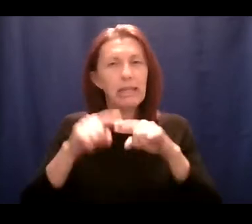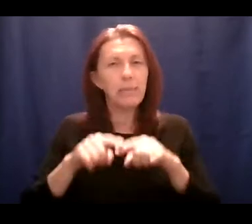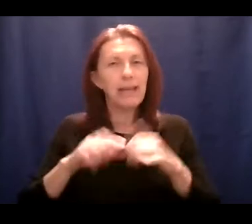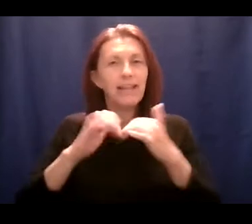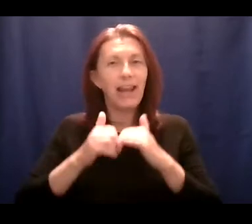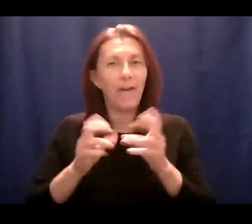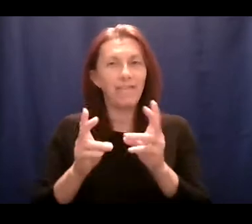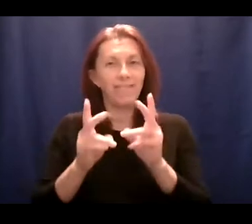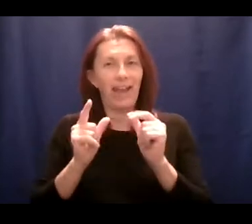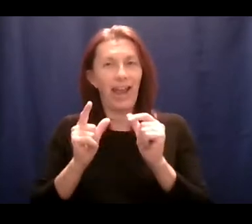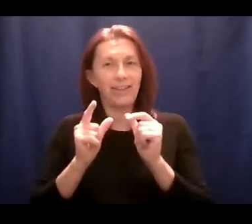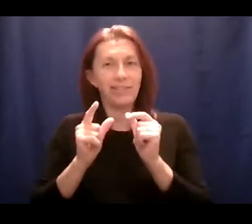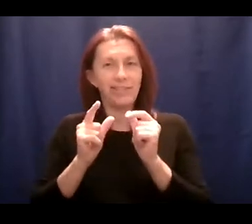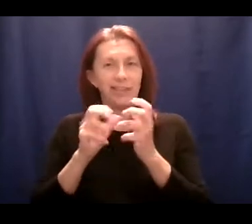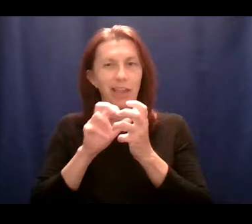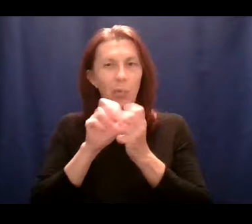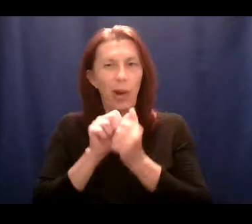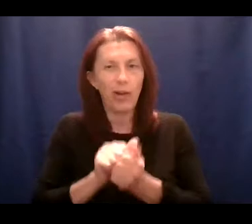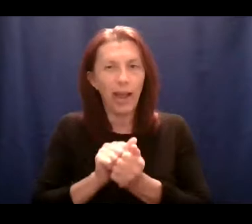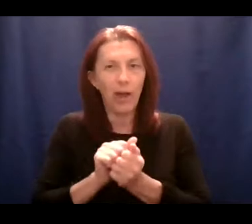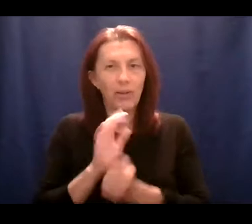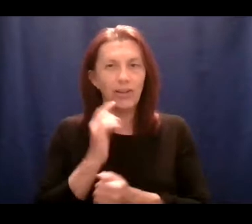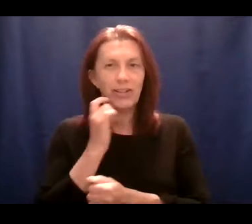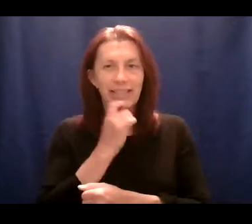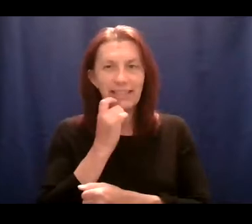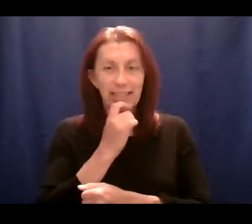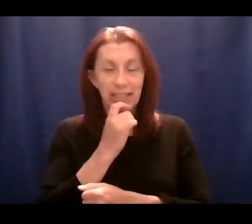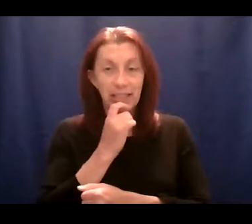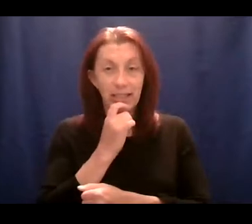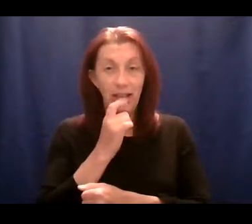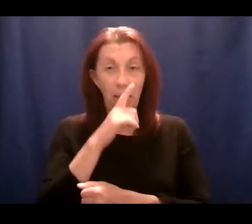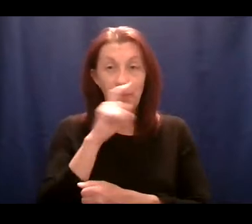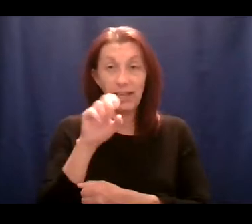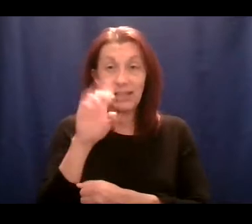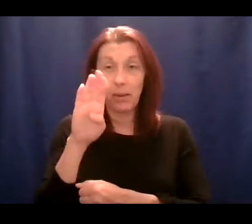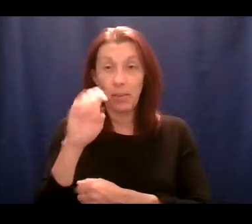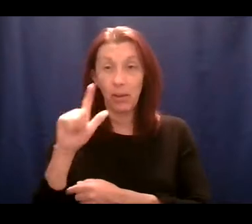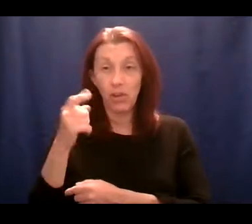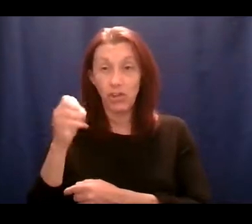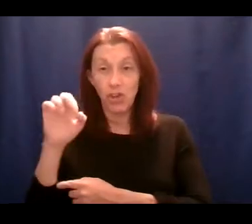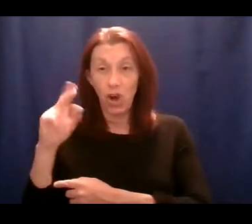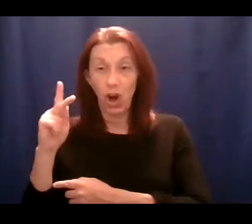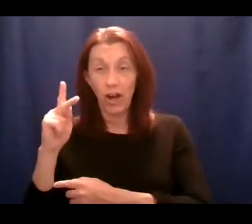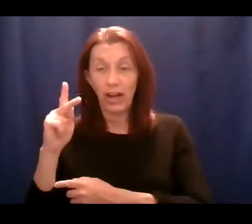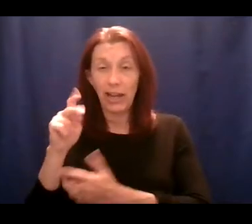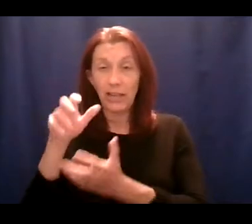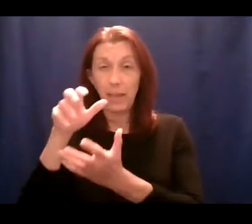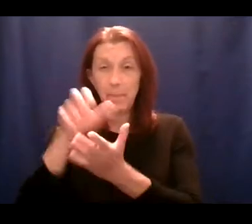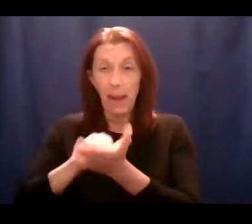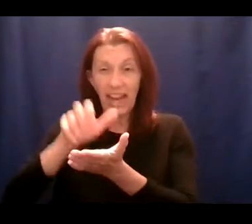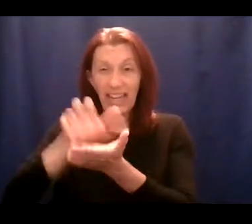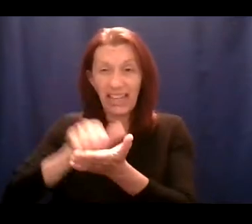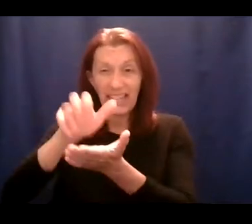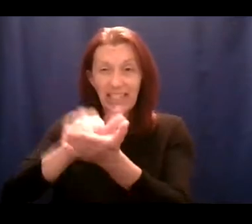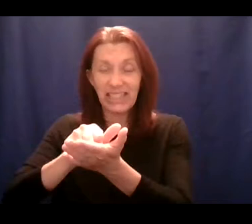shark, because it's taking bites of something big, can wear through its teeth a little faster. So that replacement often means that it